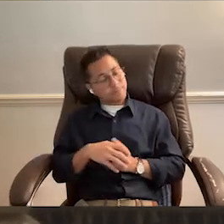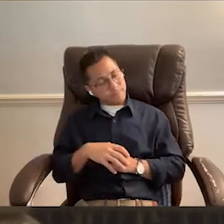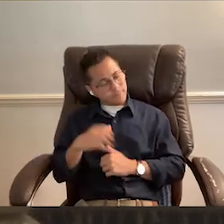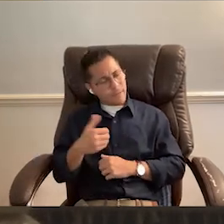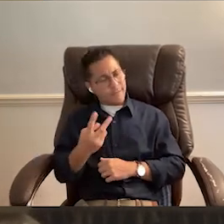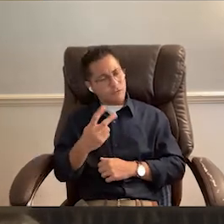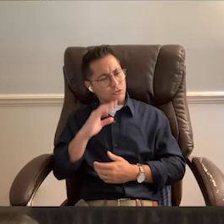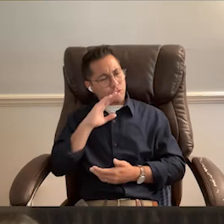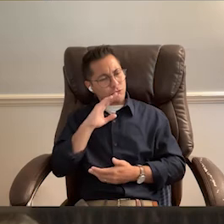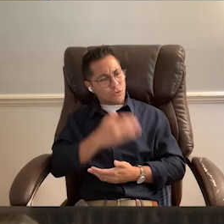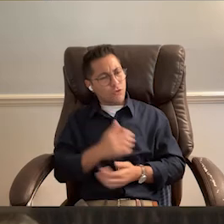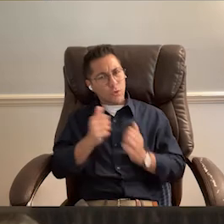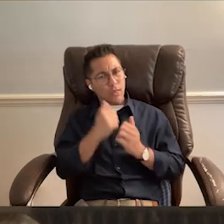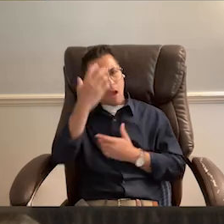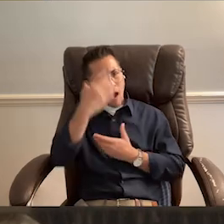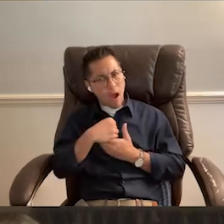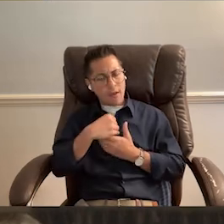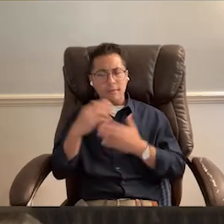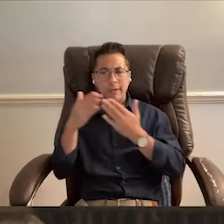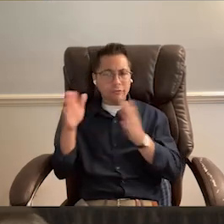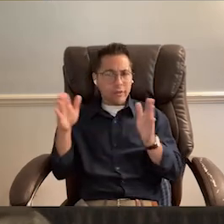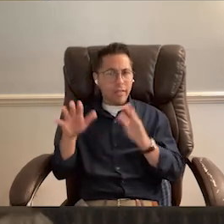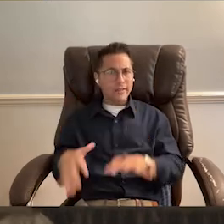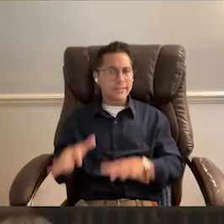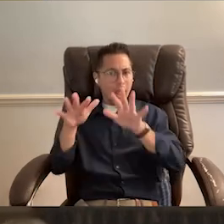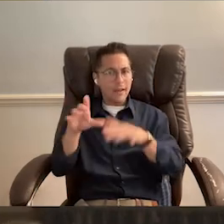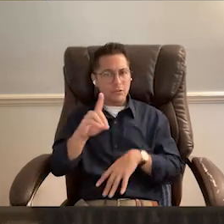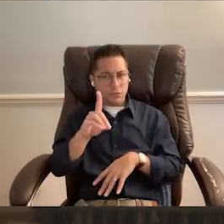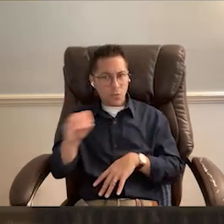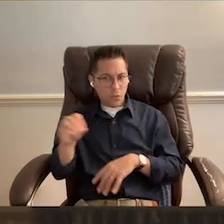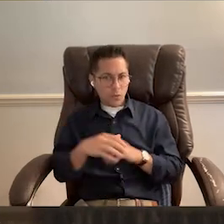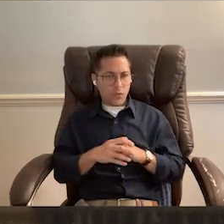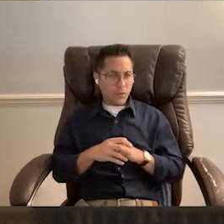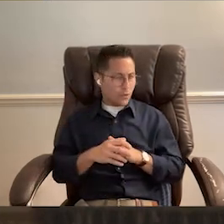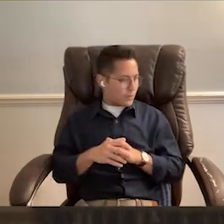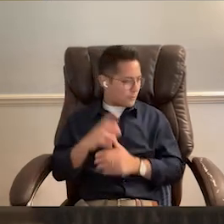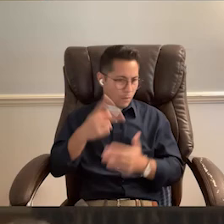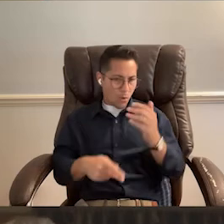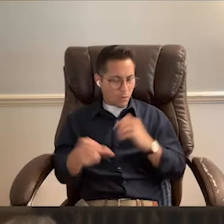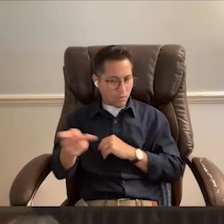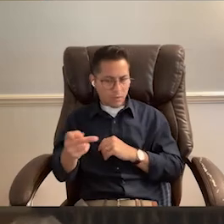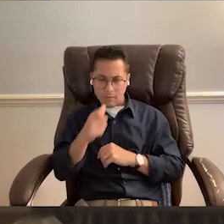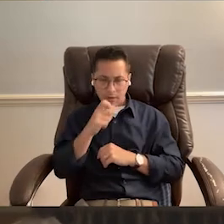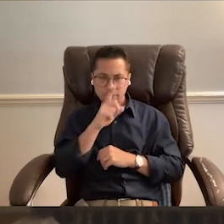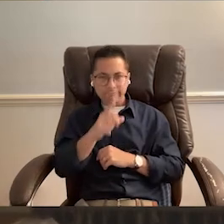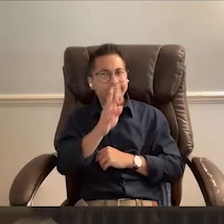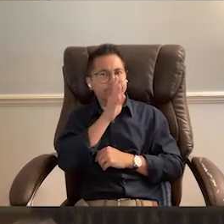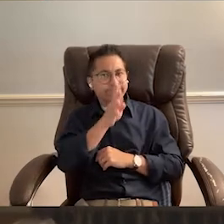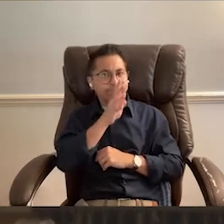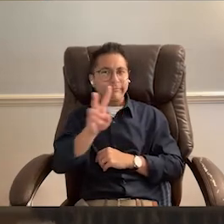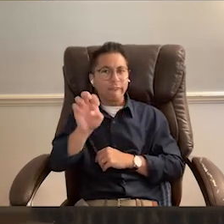school. Okay, good. Yeah. Yes, ma'am. Yeah, I have 2 girls with autism and generalized anxiety